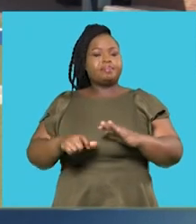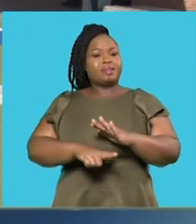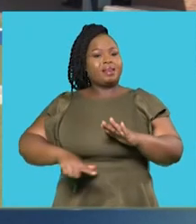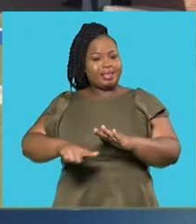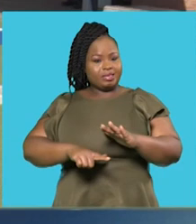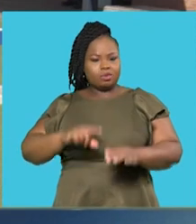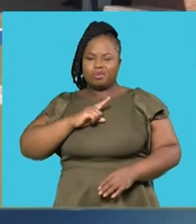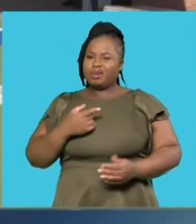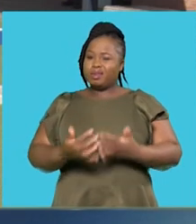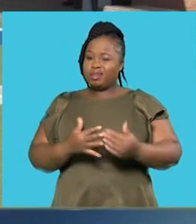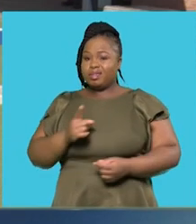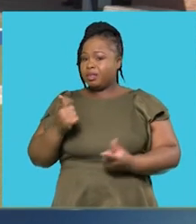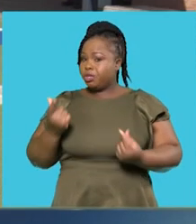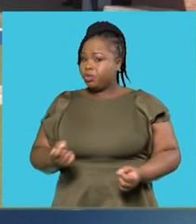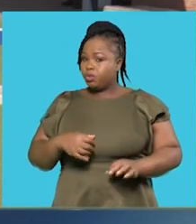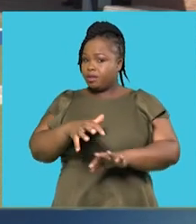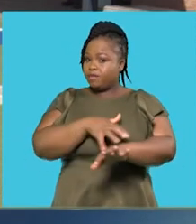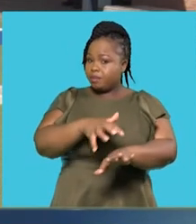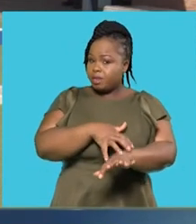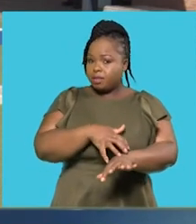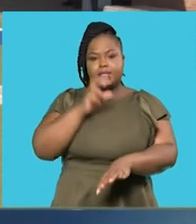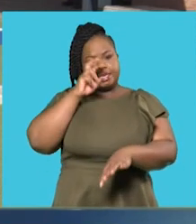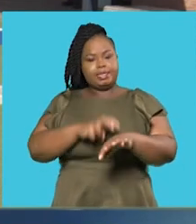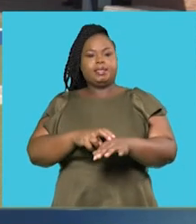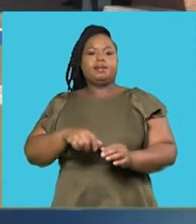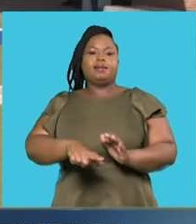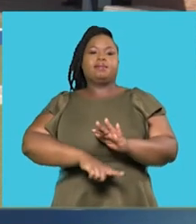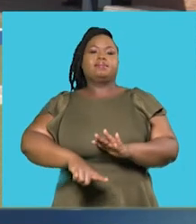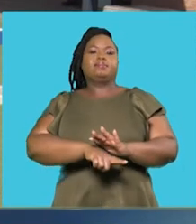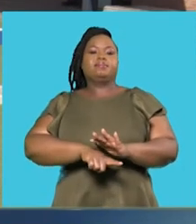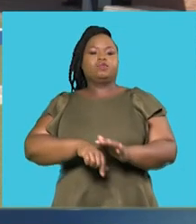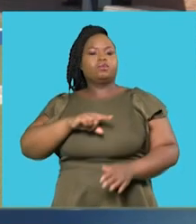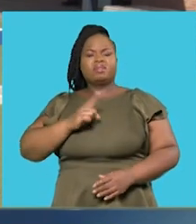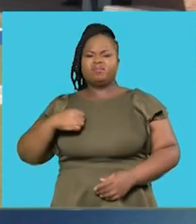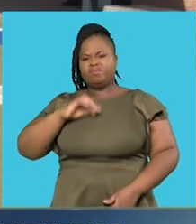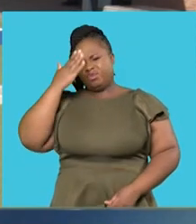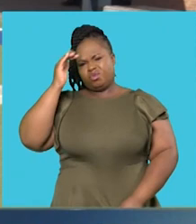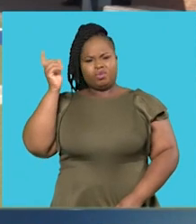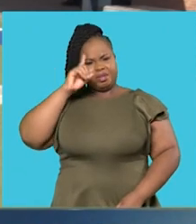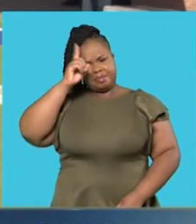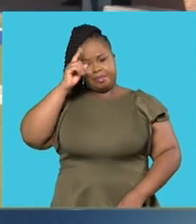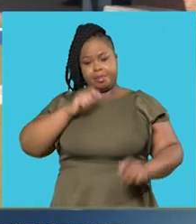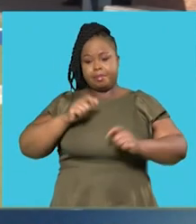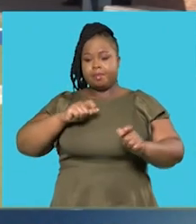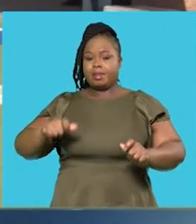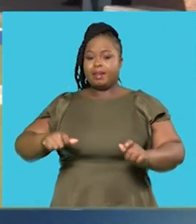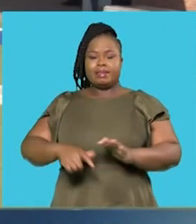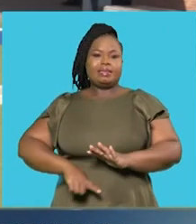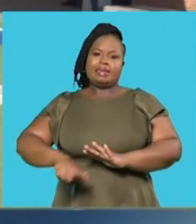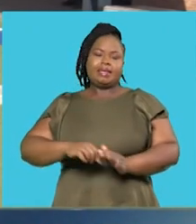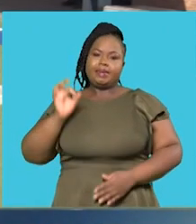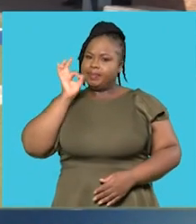konke labakwenda kodwa kwekulima umhlabathi. Thine siyathi ukuthi njengebantu labamnyama umhlaba